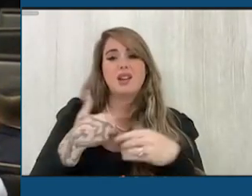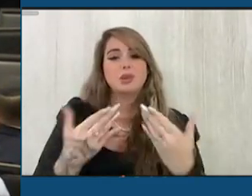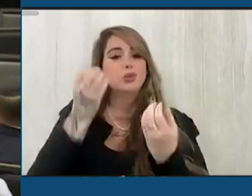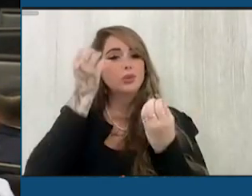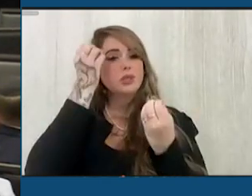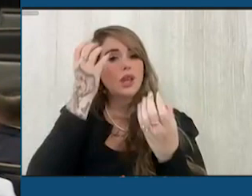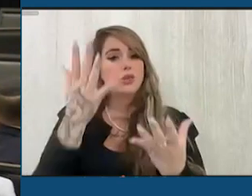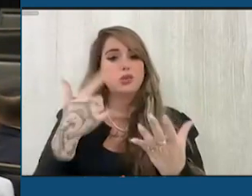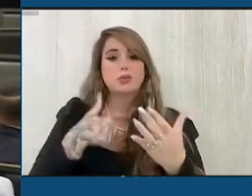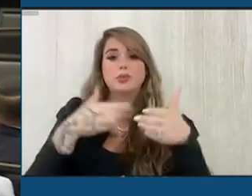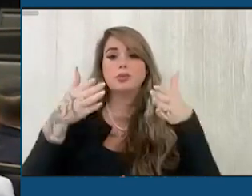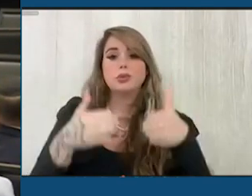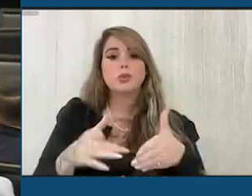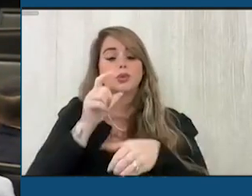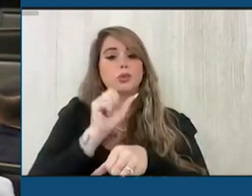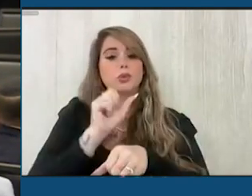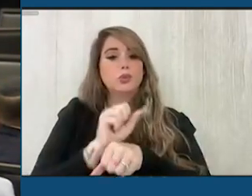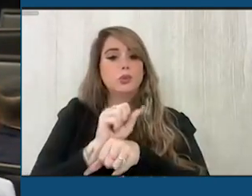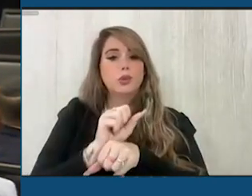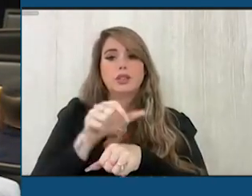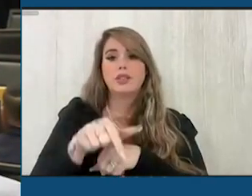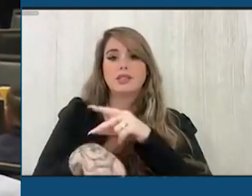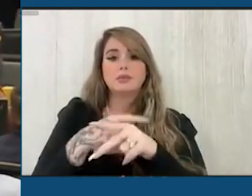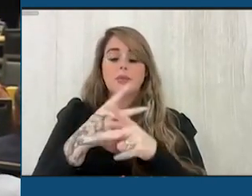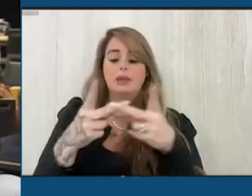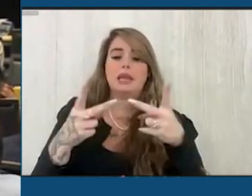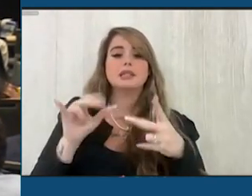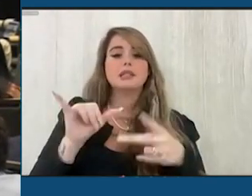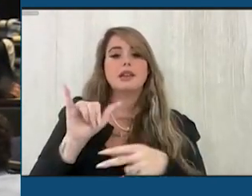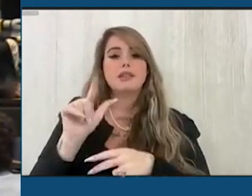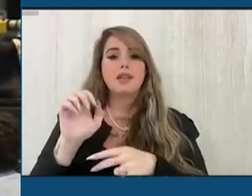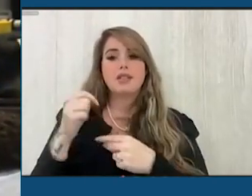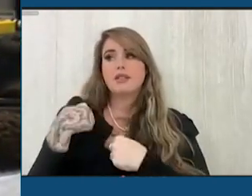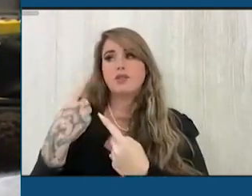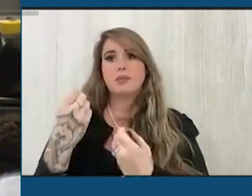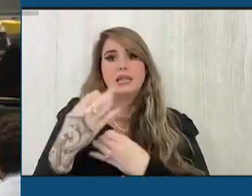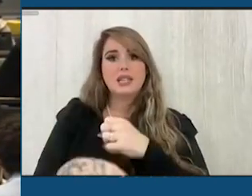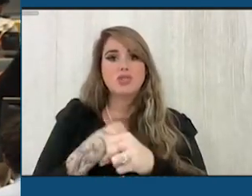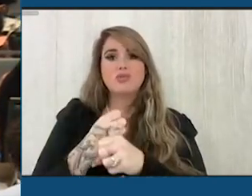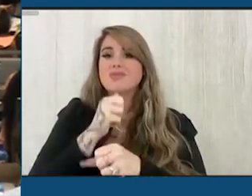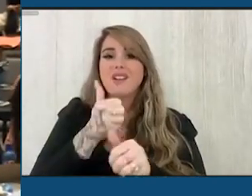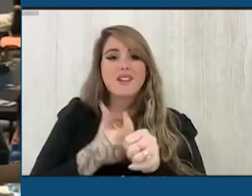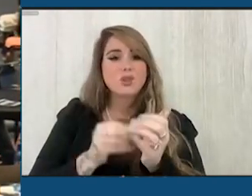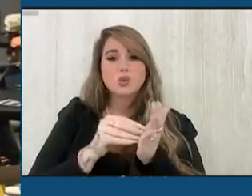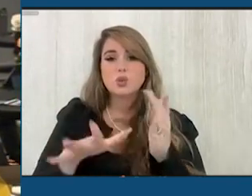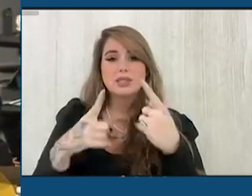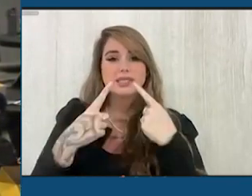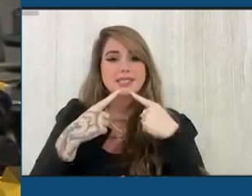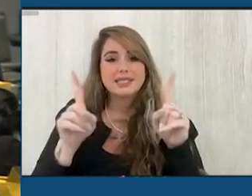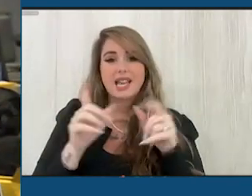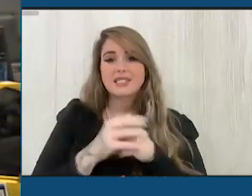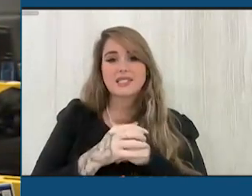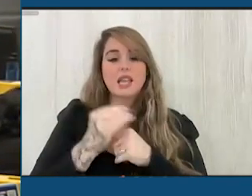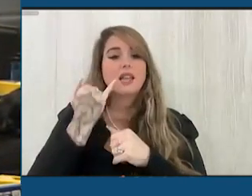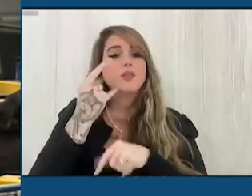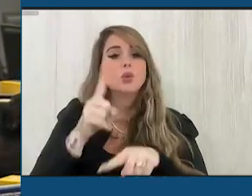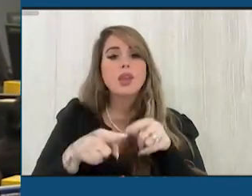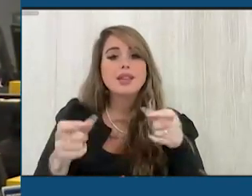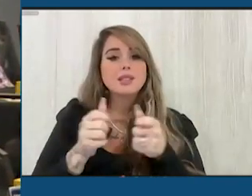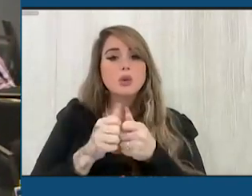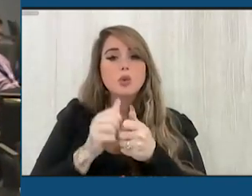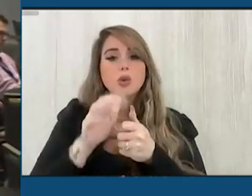worked at a place like Yale for 20 years, that not every student is successful. If you can't deal with your anxiety,